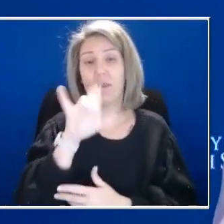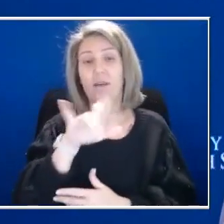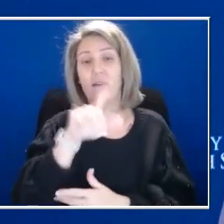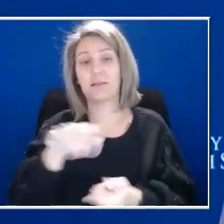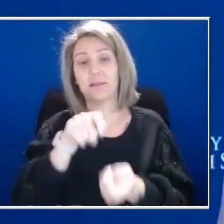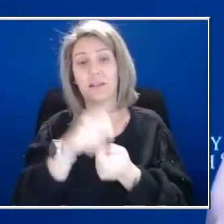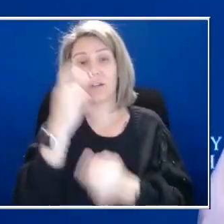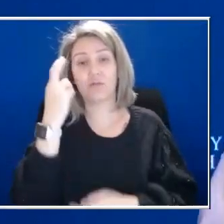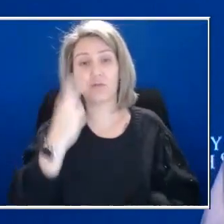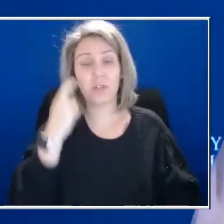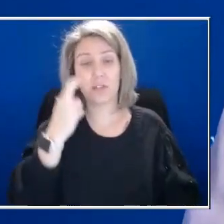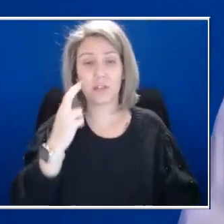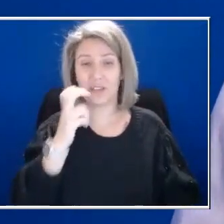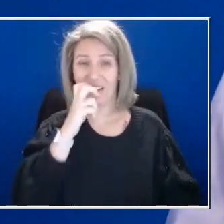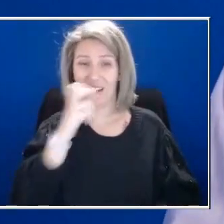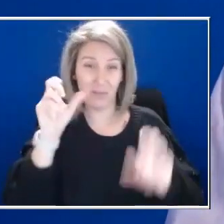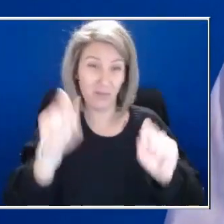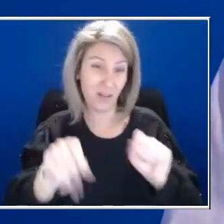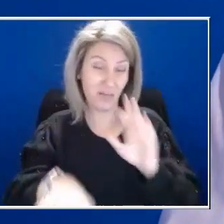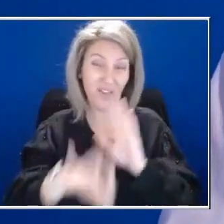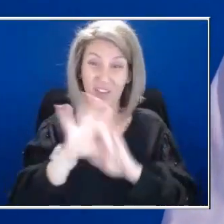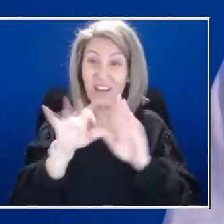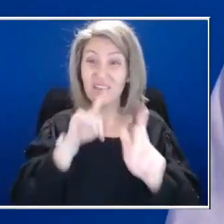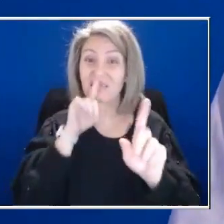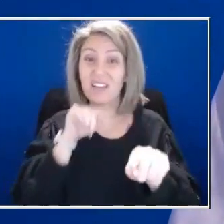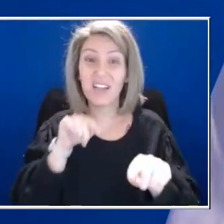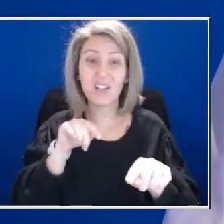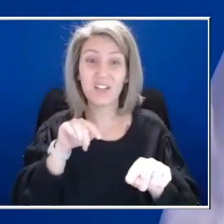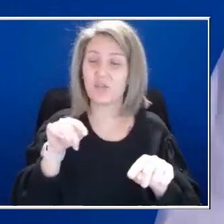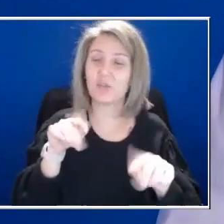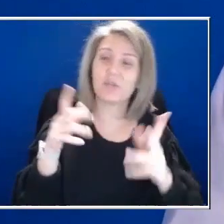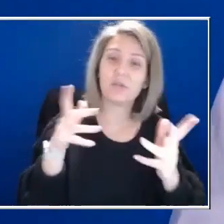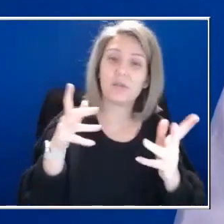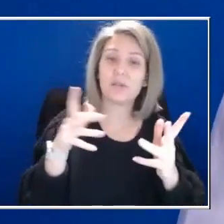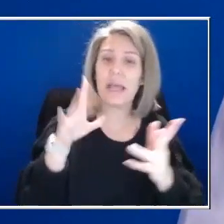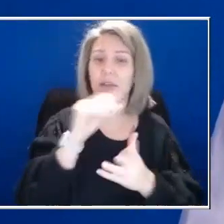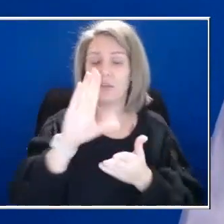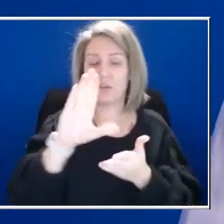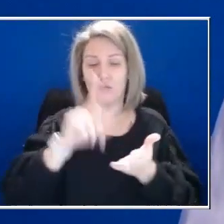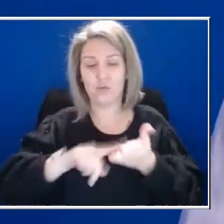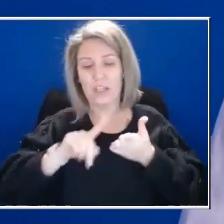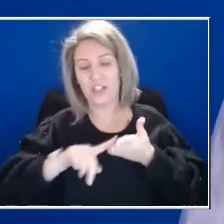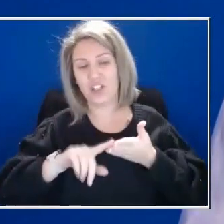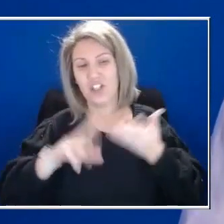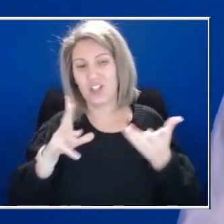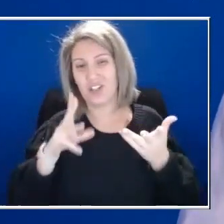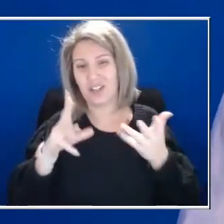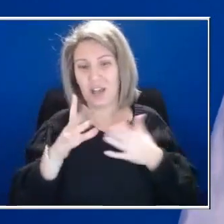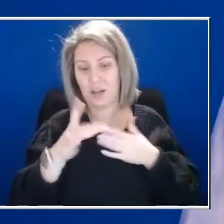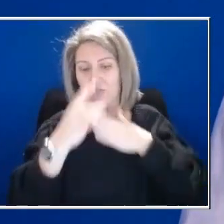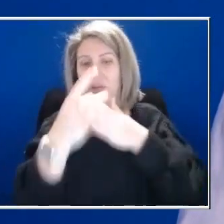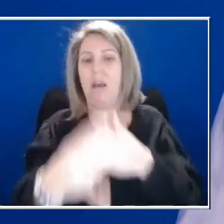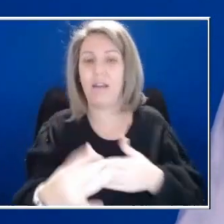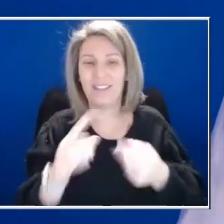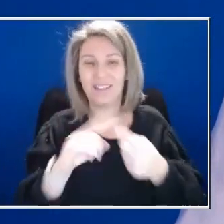is that they've not been able to get the answers, and their research has kind of guided them to us. So